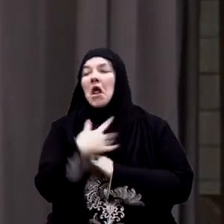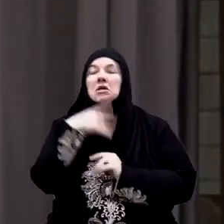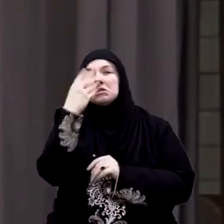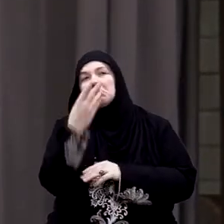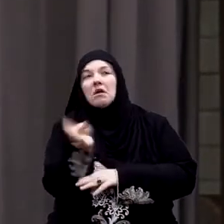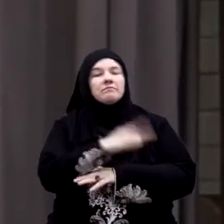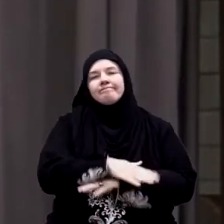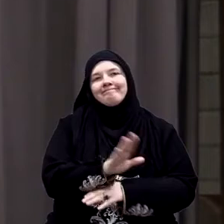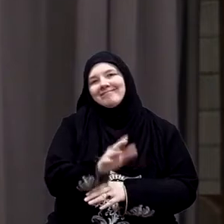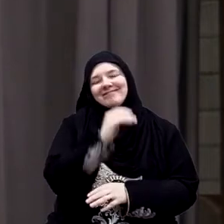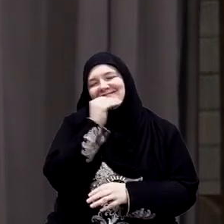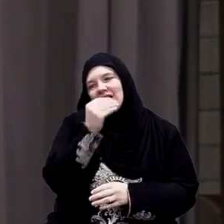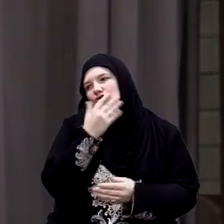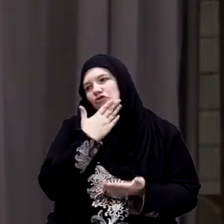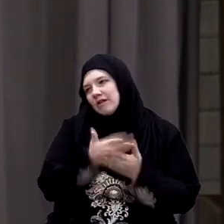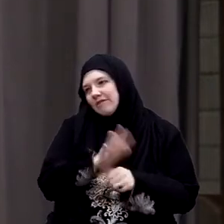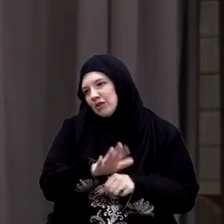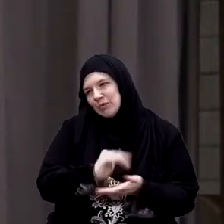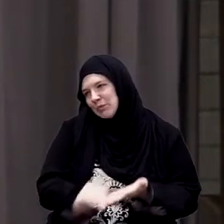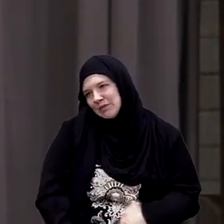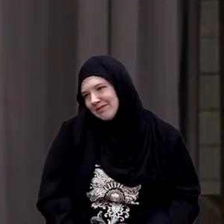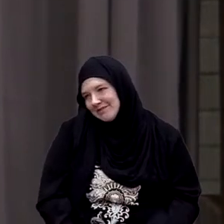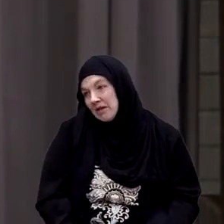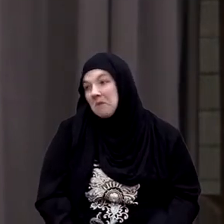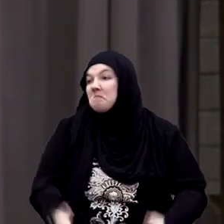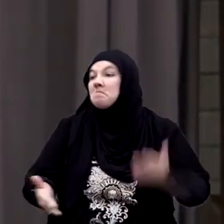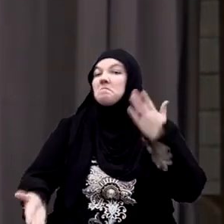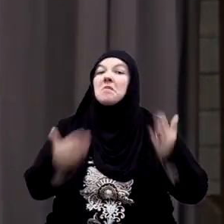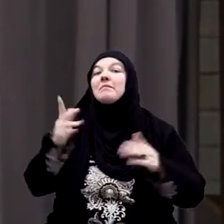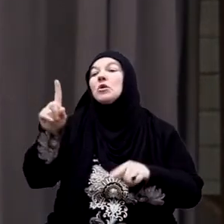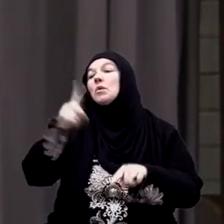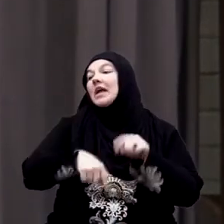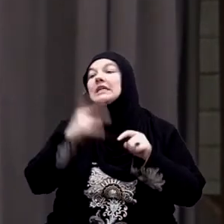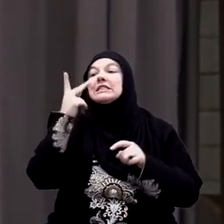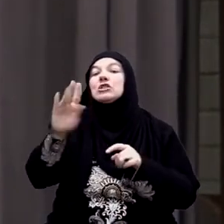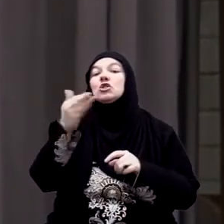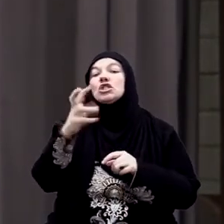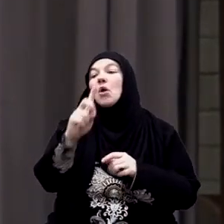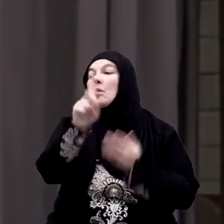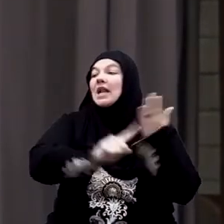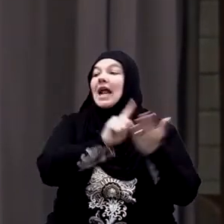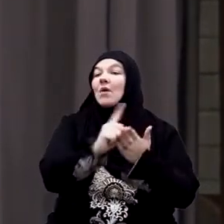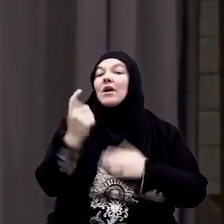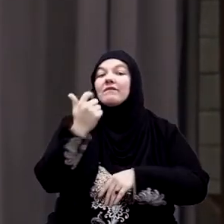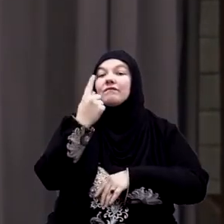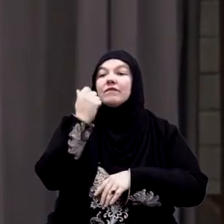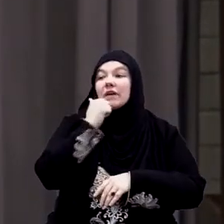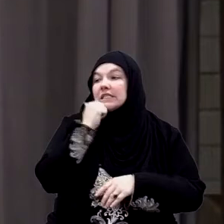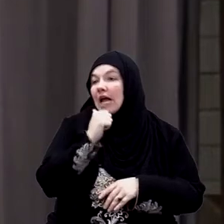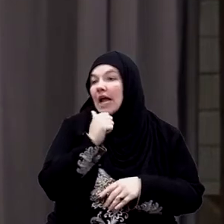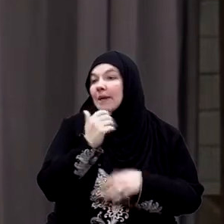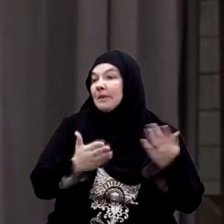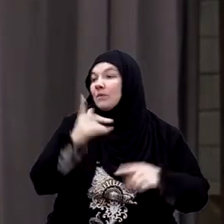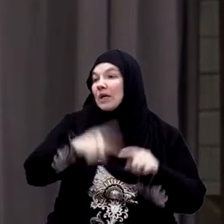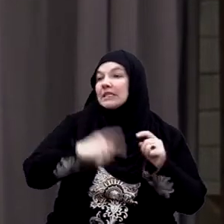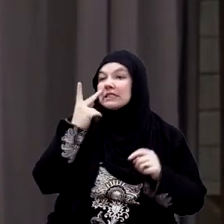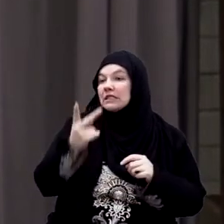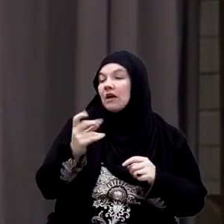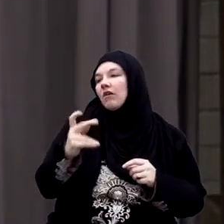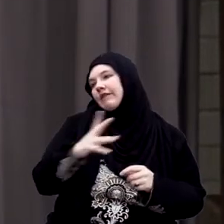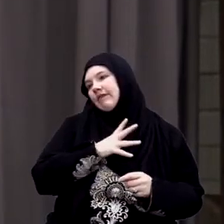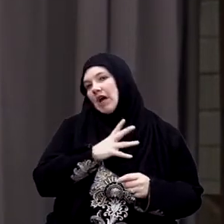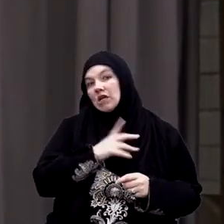this. Even if you cannot see your children 1 hour a day, at least make it some time every